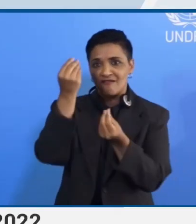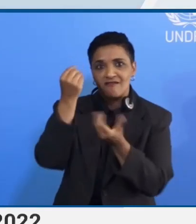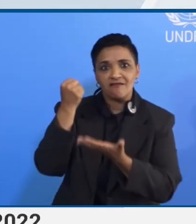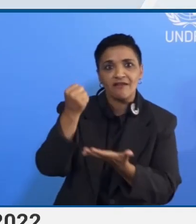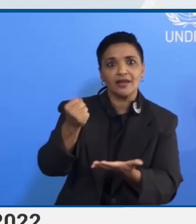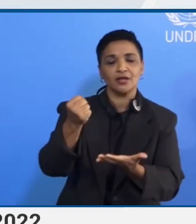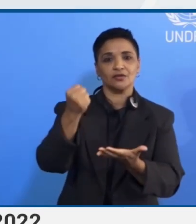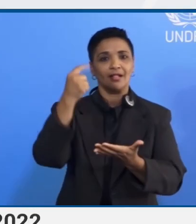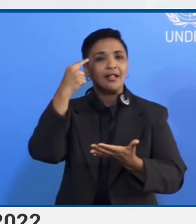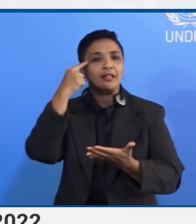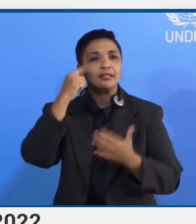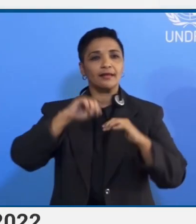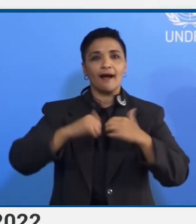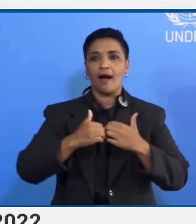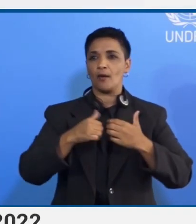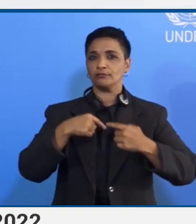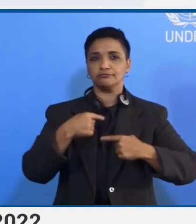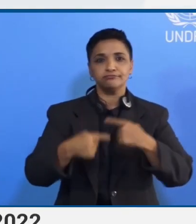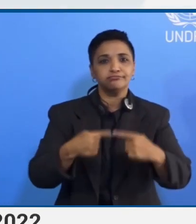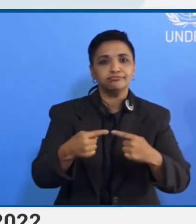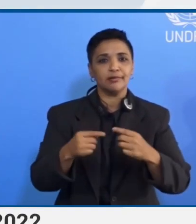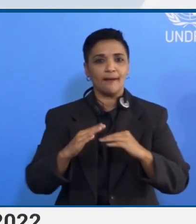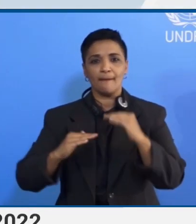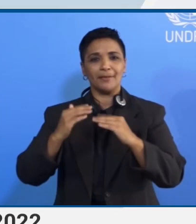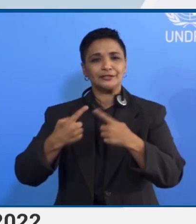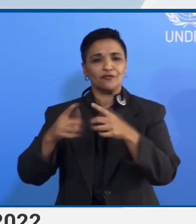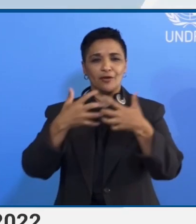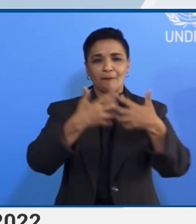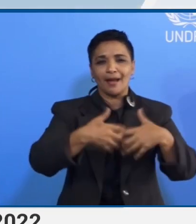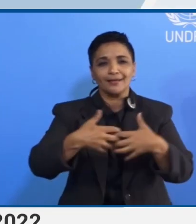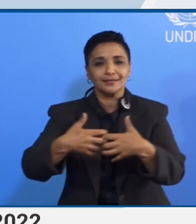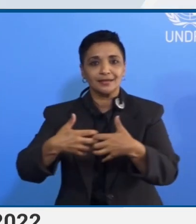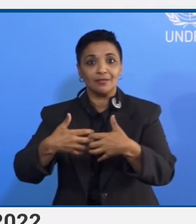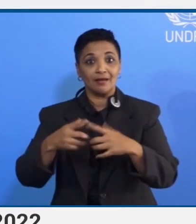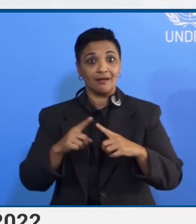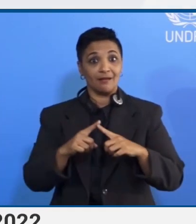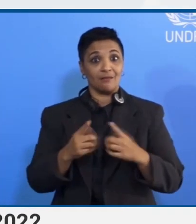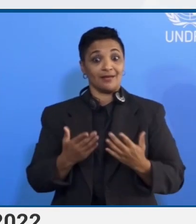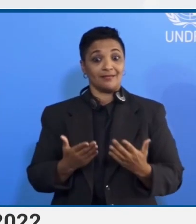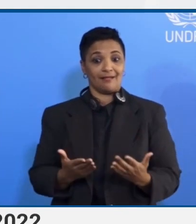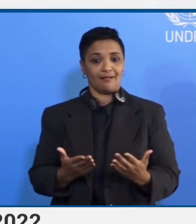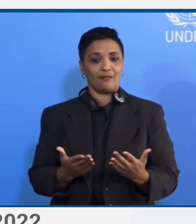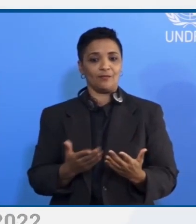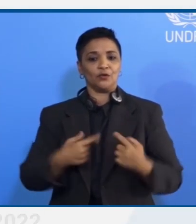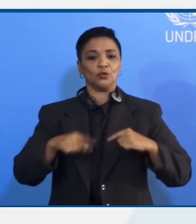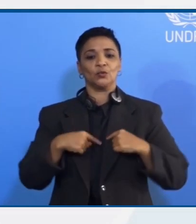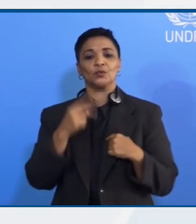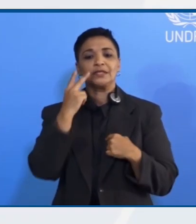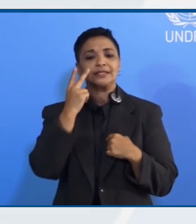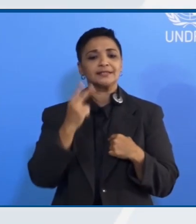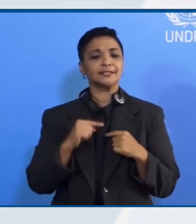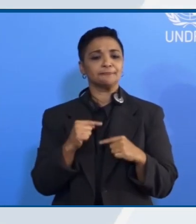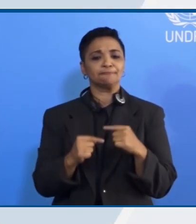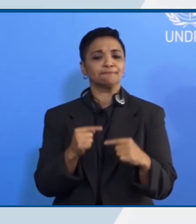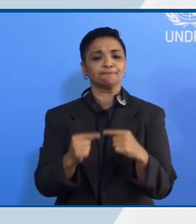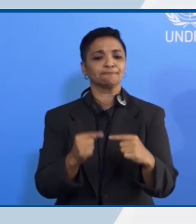about the trends that are telling us about those innovative mechanisms. But things have been moving at a different pace recently, isn't it? So I wanted